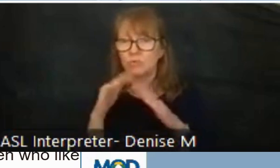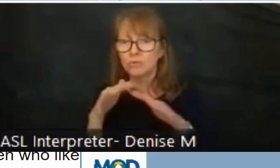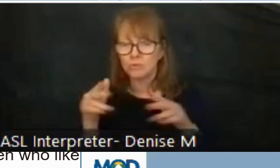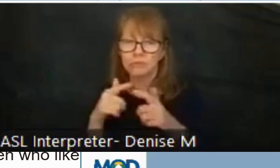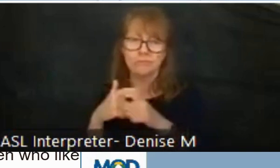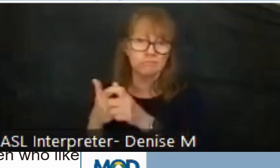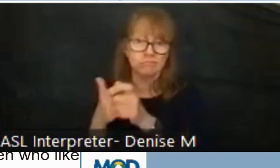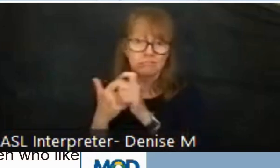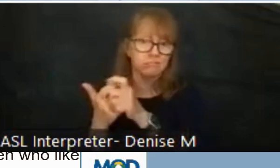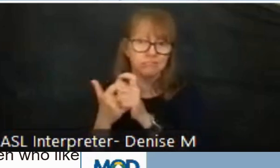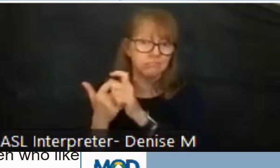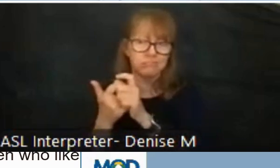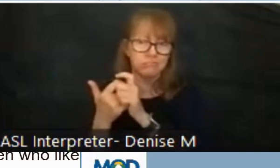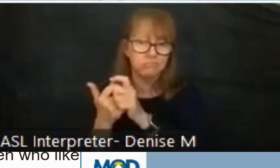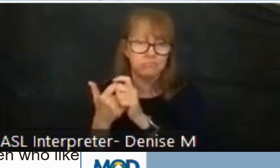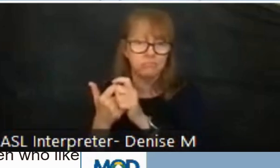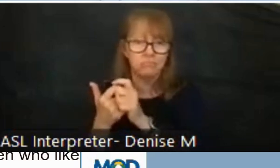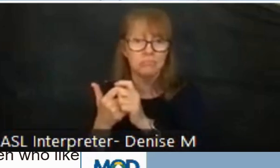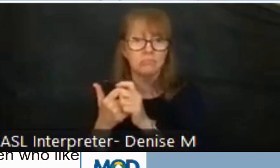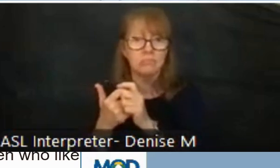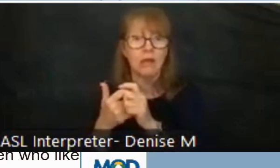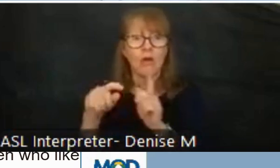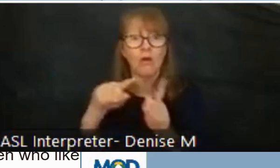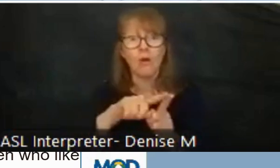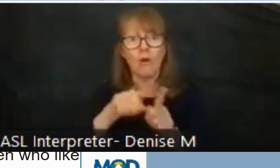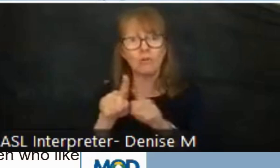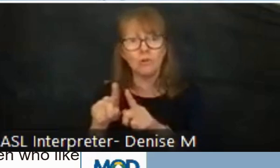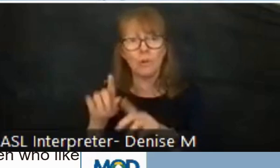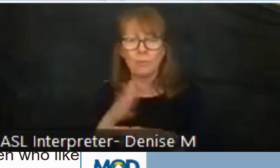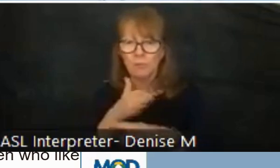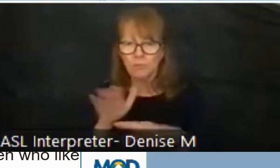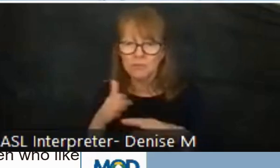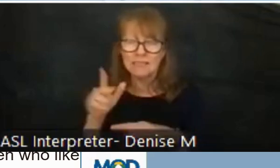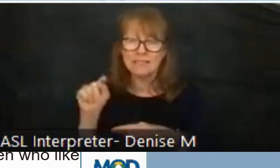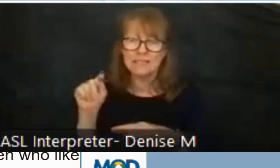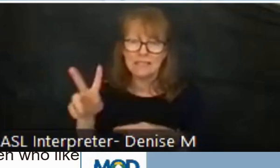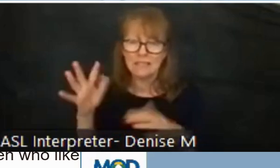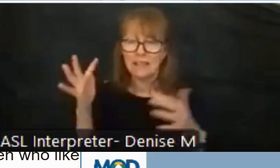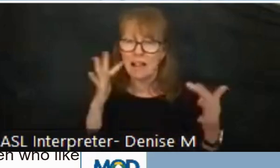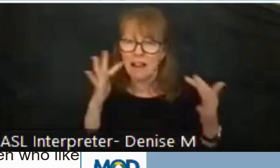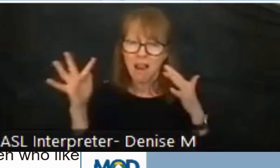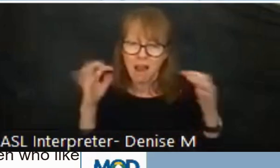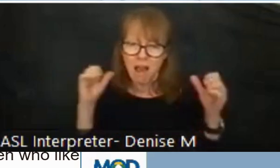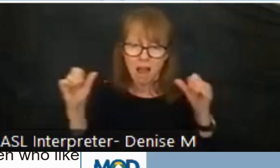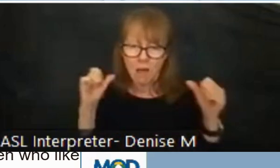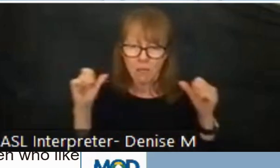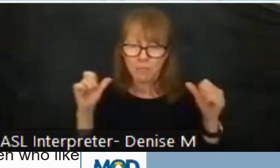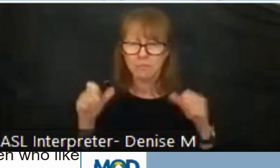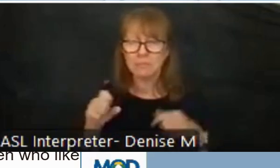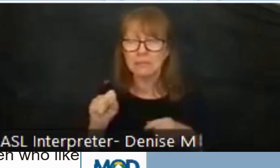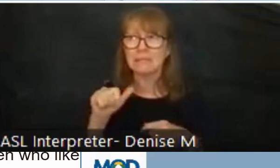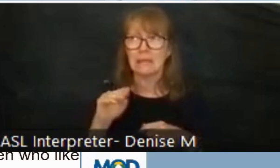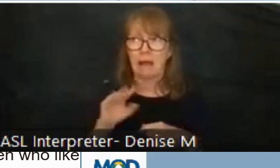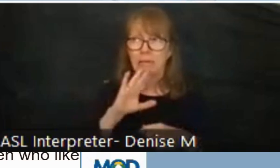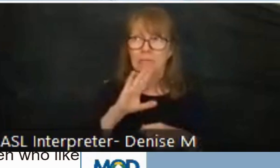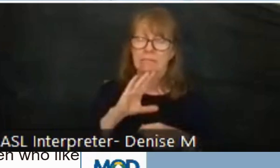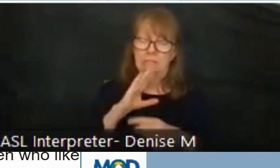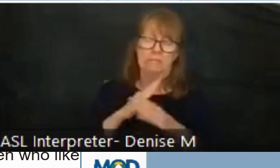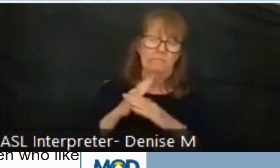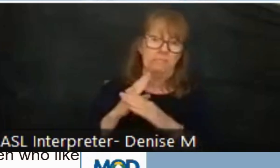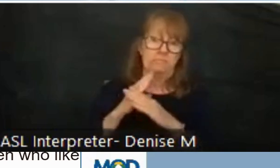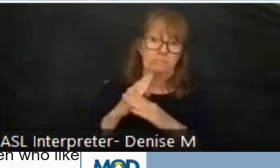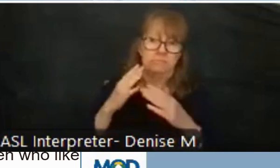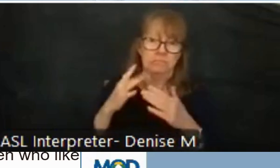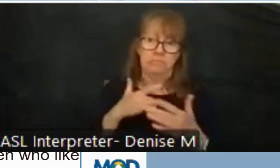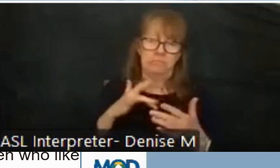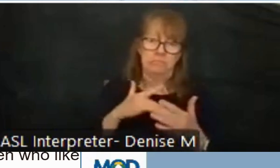play music and TV really loud. So Sam has brainstormed and come up with some solutions